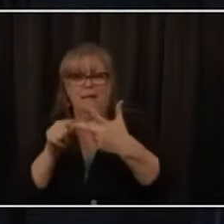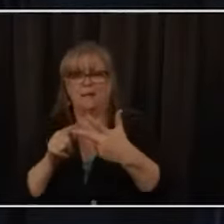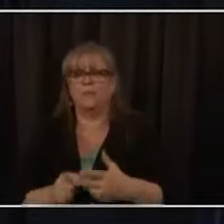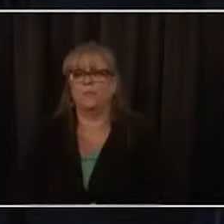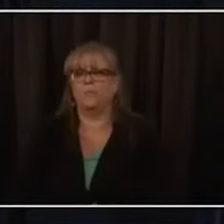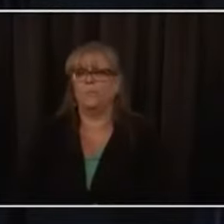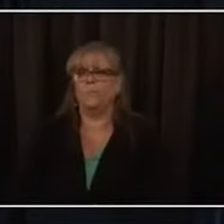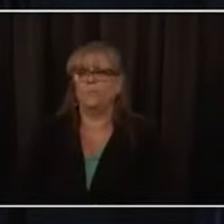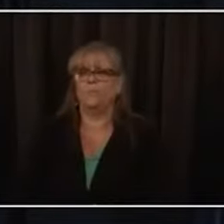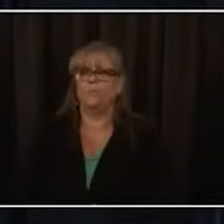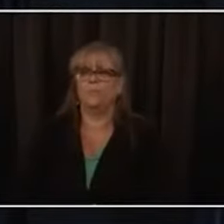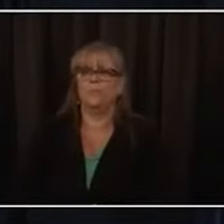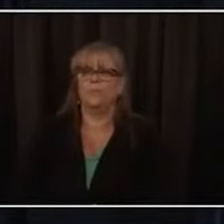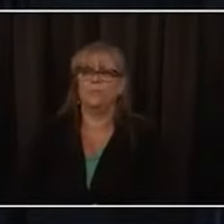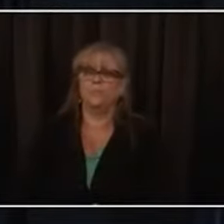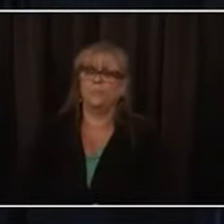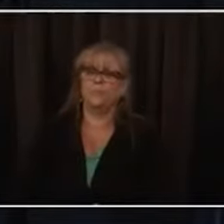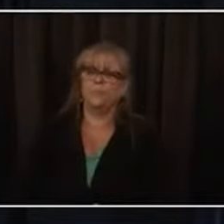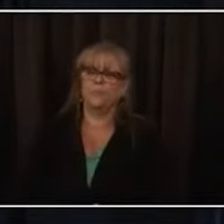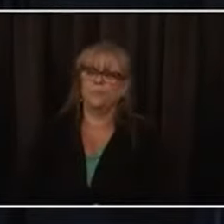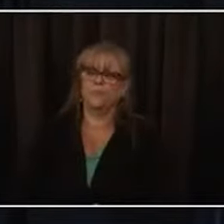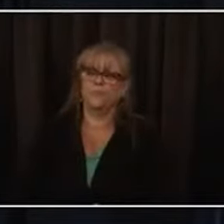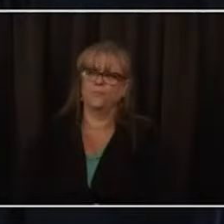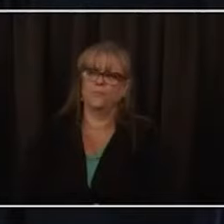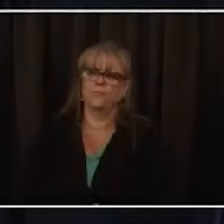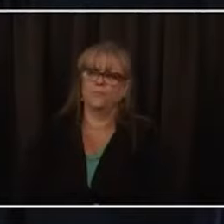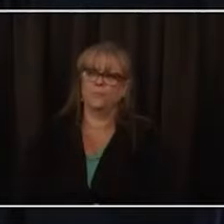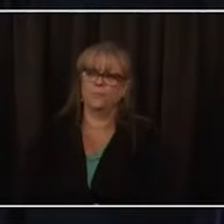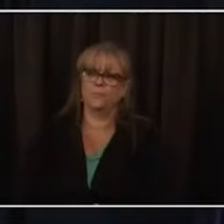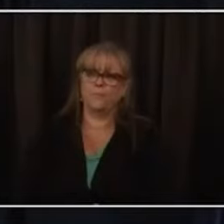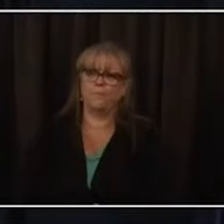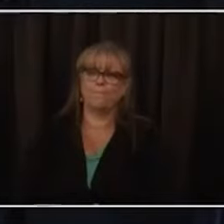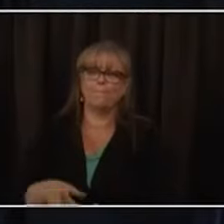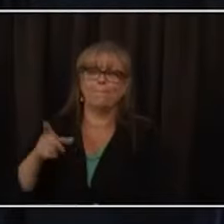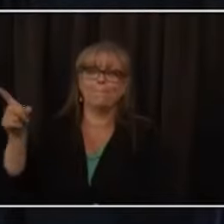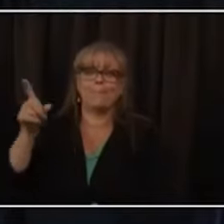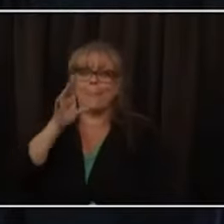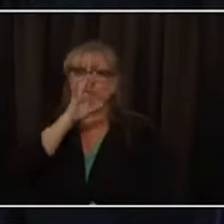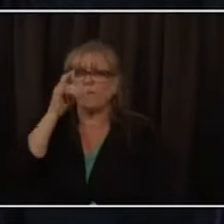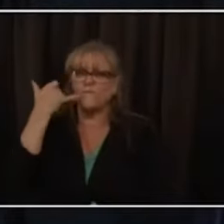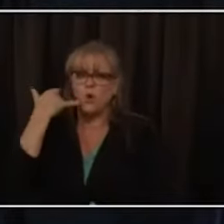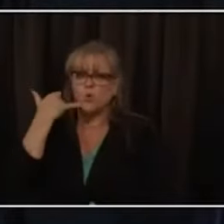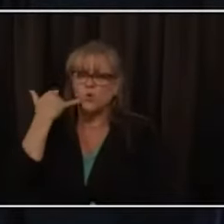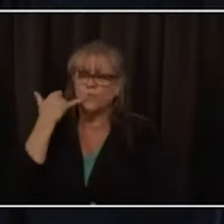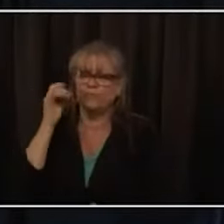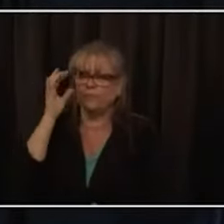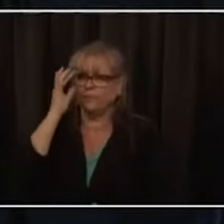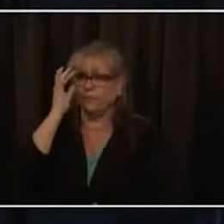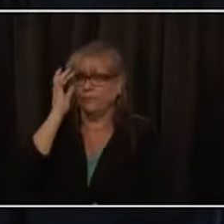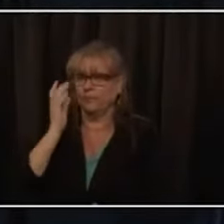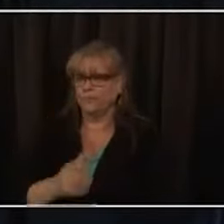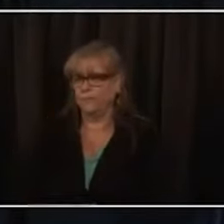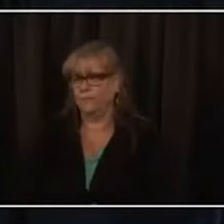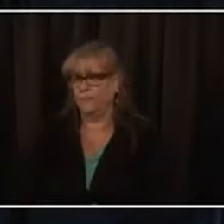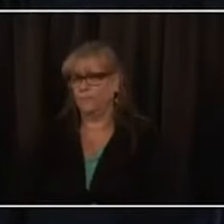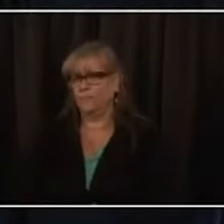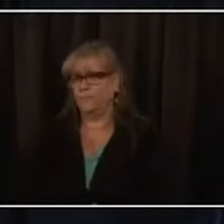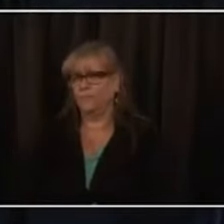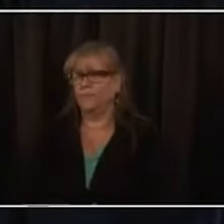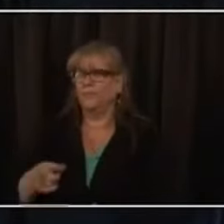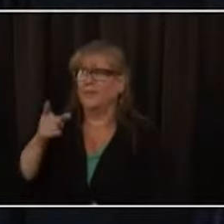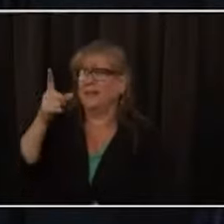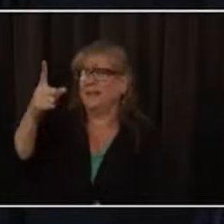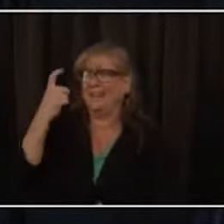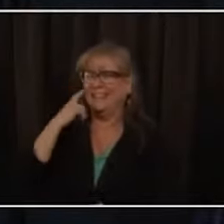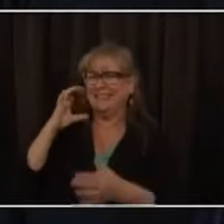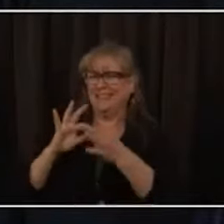Governor, hi, this is John Frank from Axios. A question for you. You continue to tout that Colorado is one of the first states to